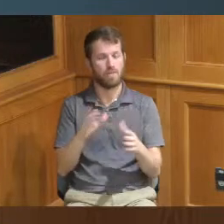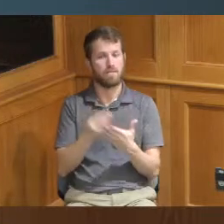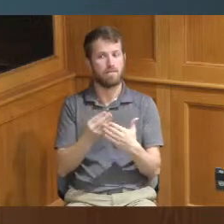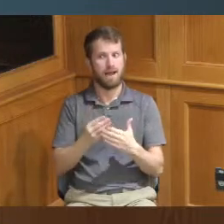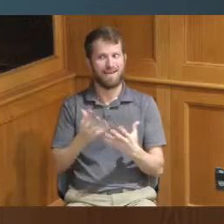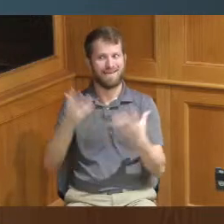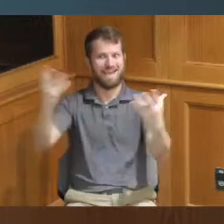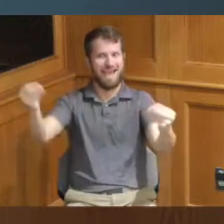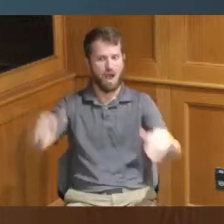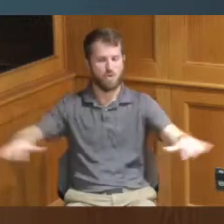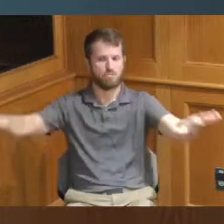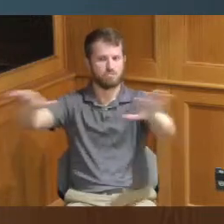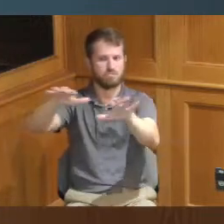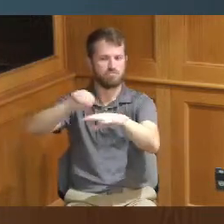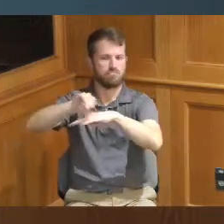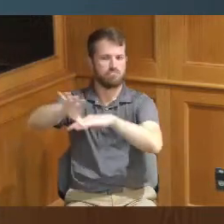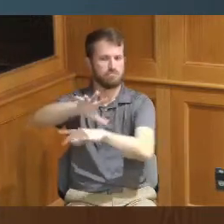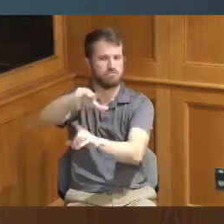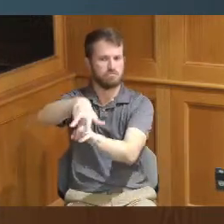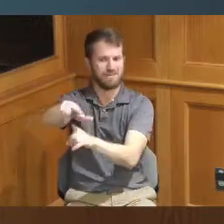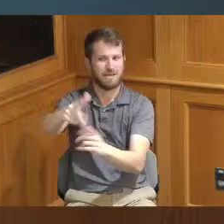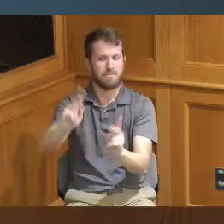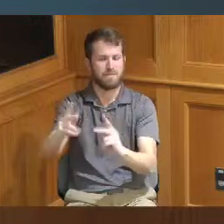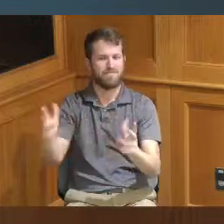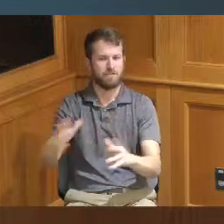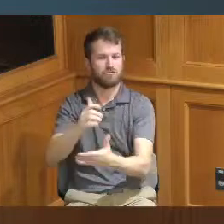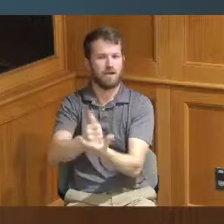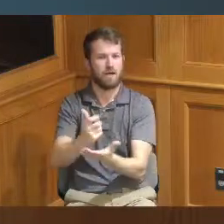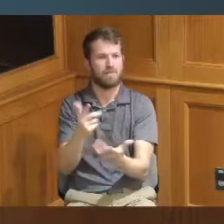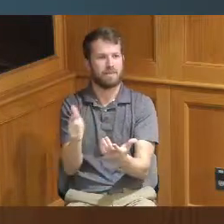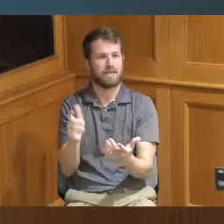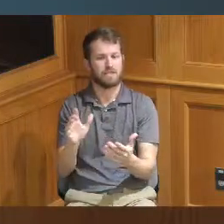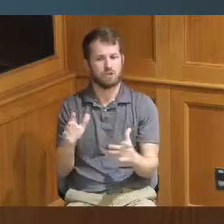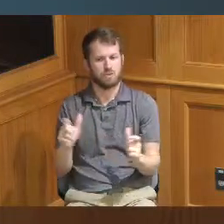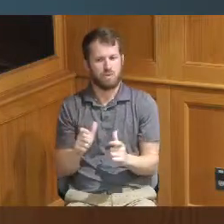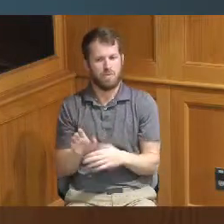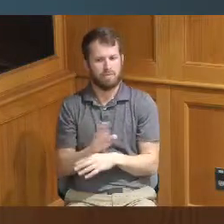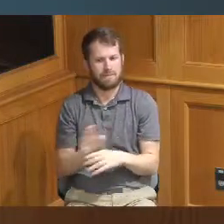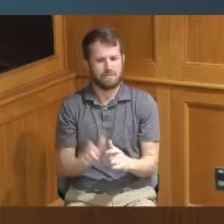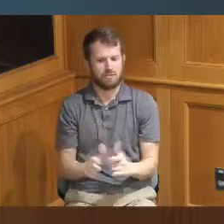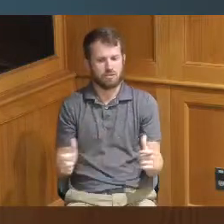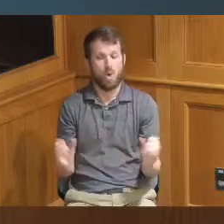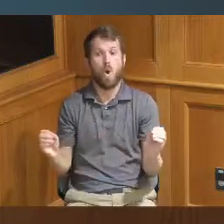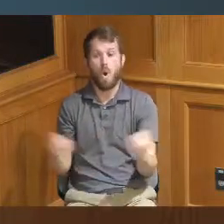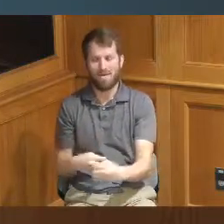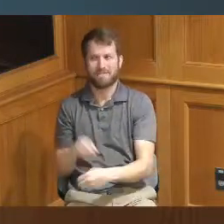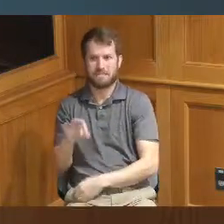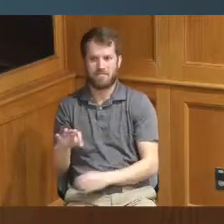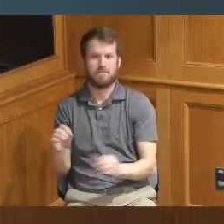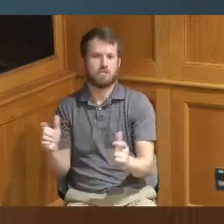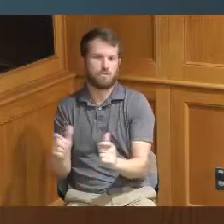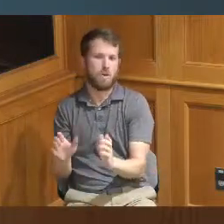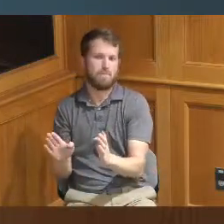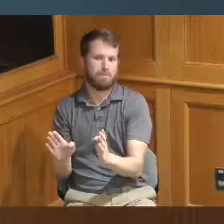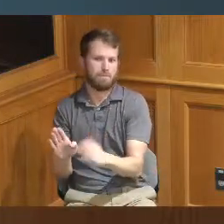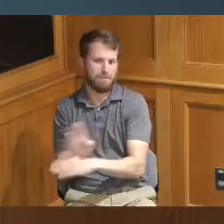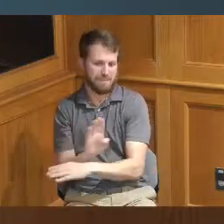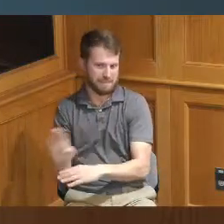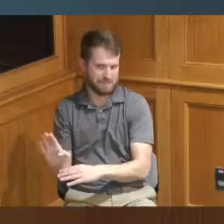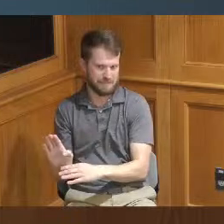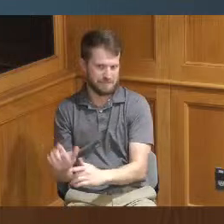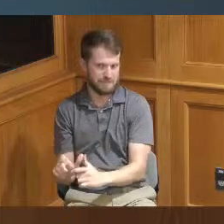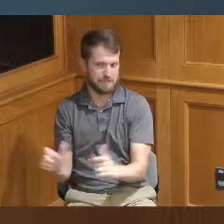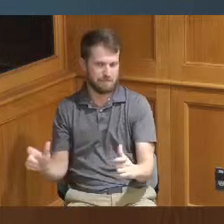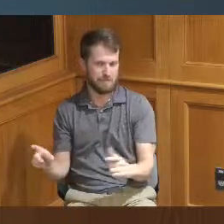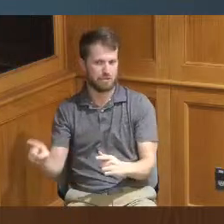and the people we've been able to help. We're going to hear about the expansion of our small business, Office of Small Business, to help more small businesses. You're going